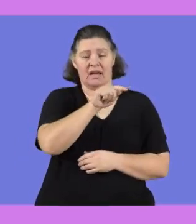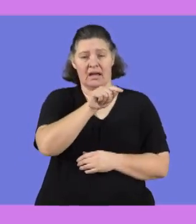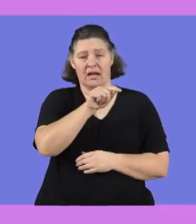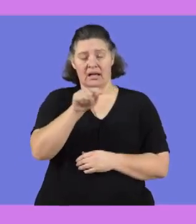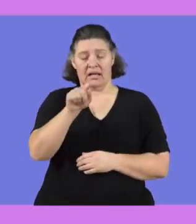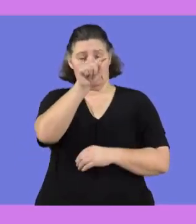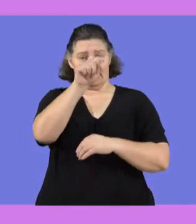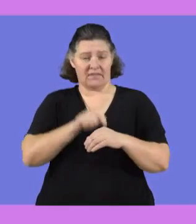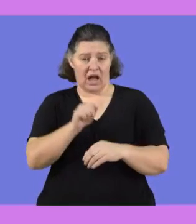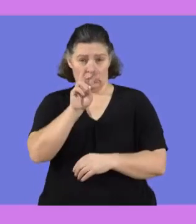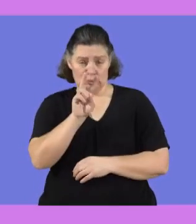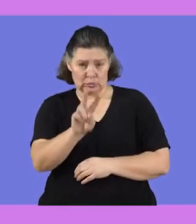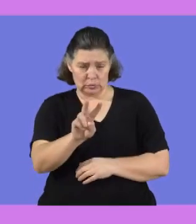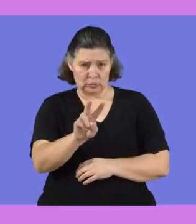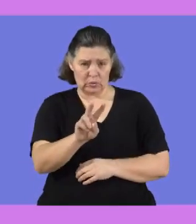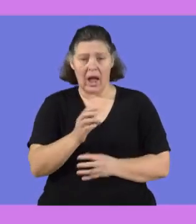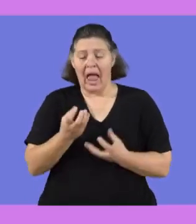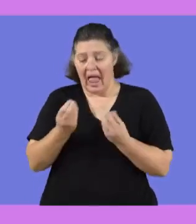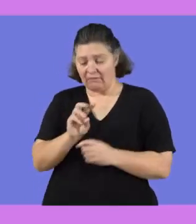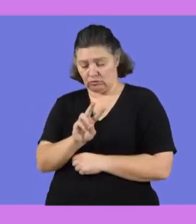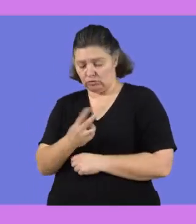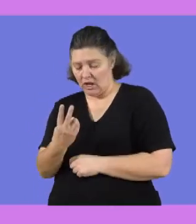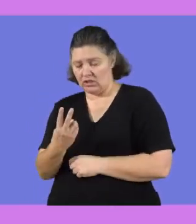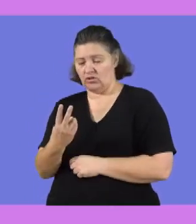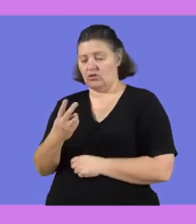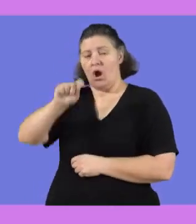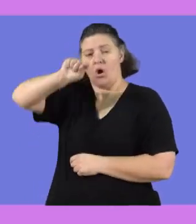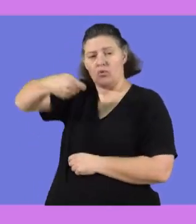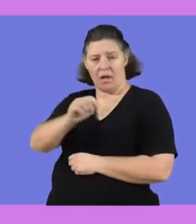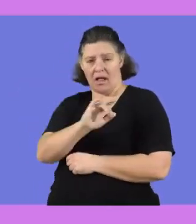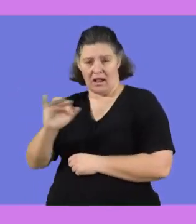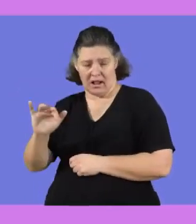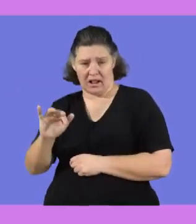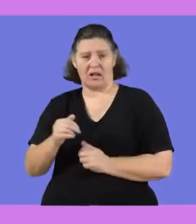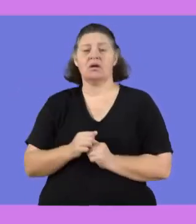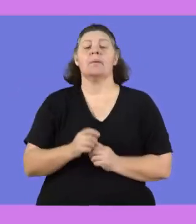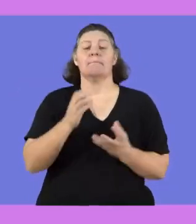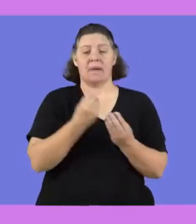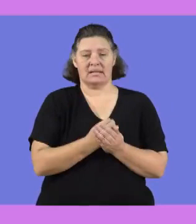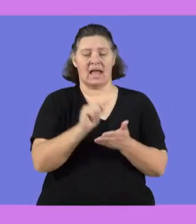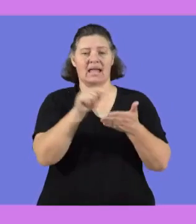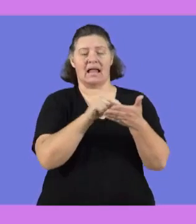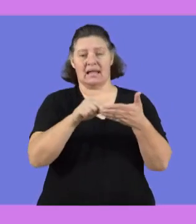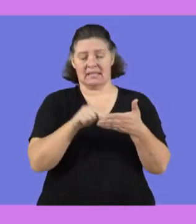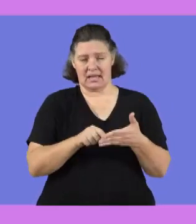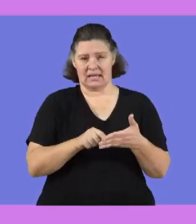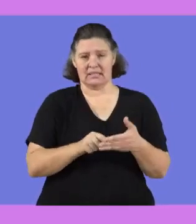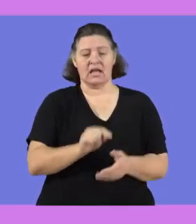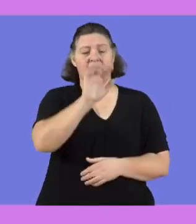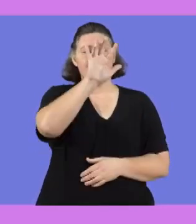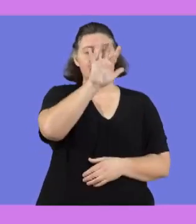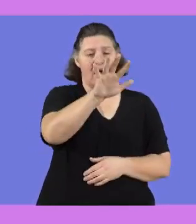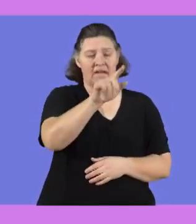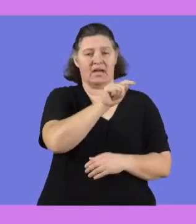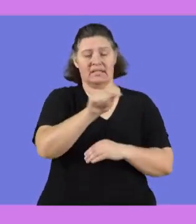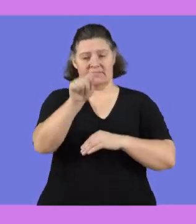by 2 and we have to express it as a decimal, we simply need to press the calculator